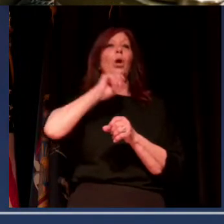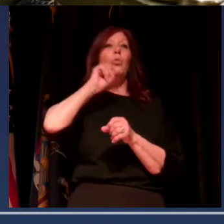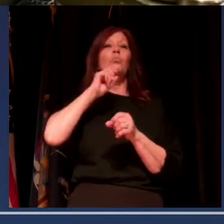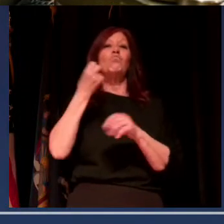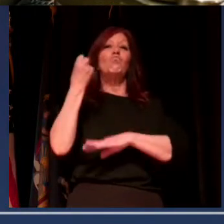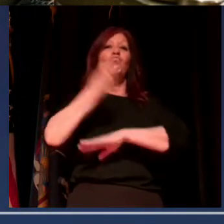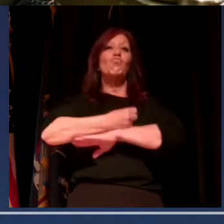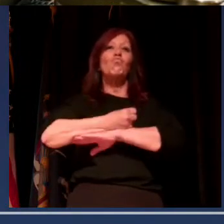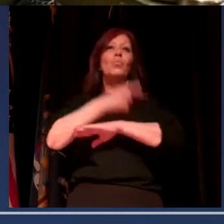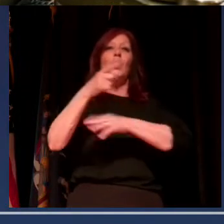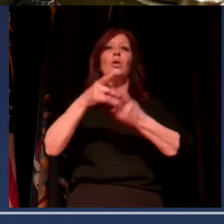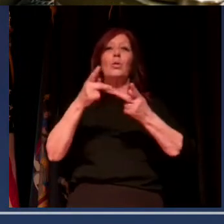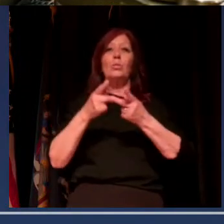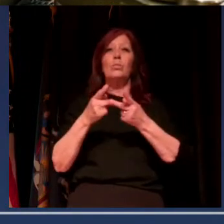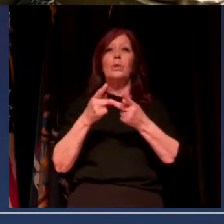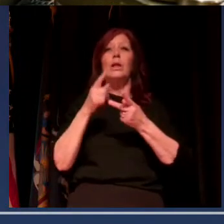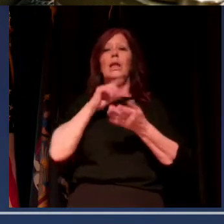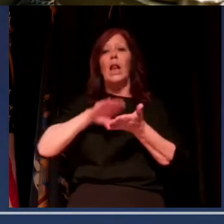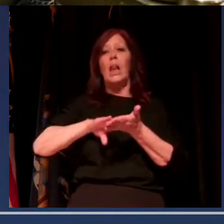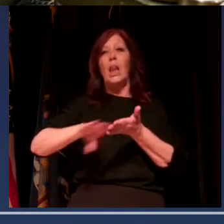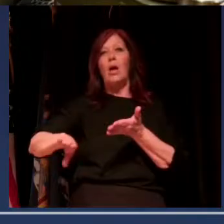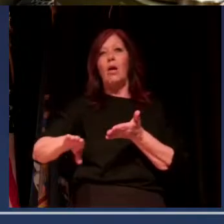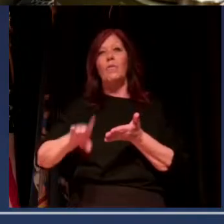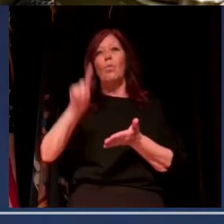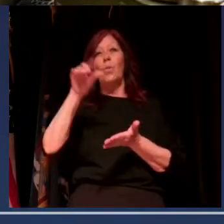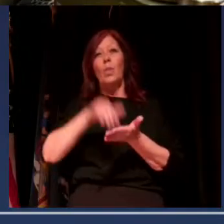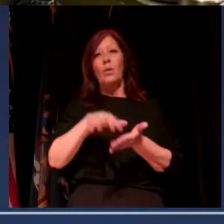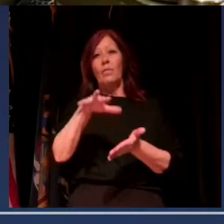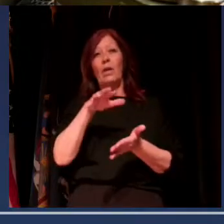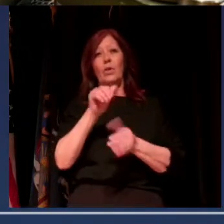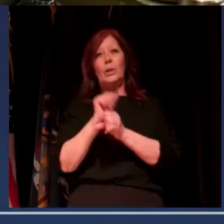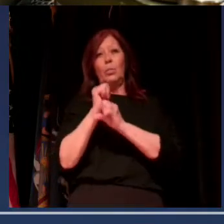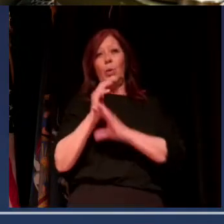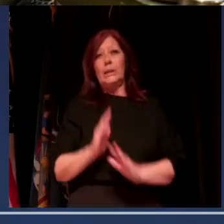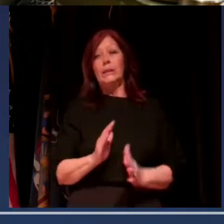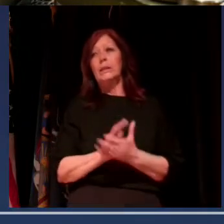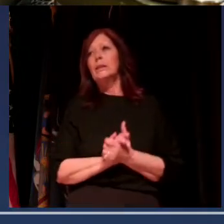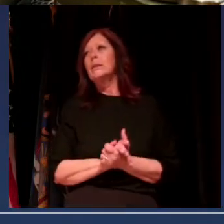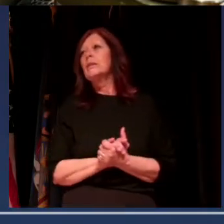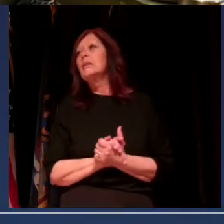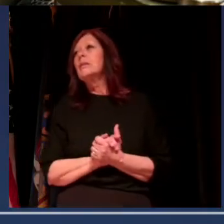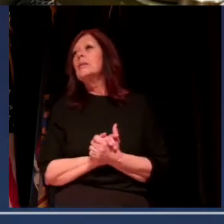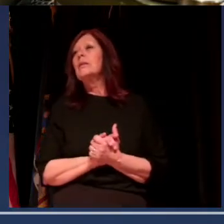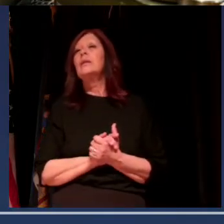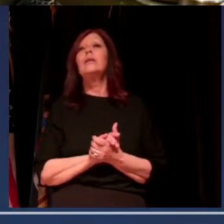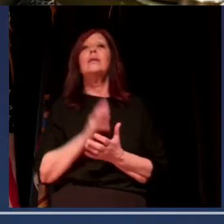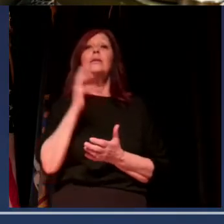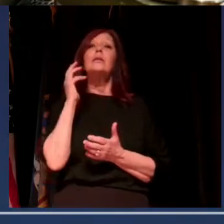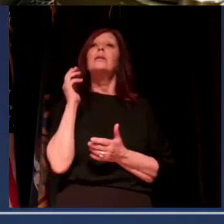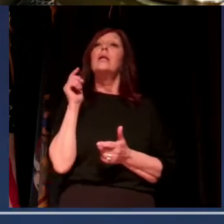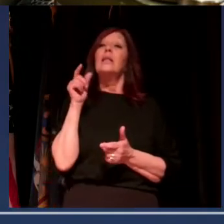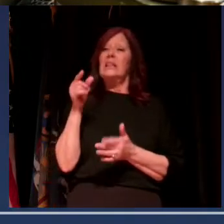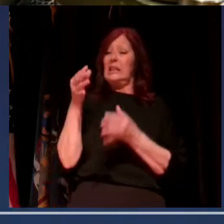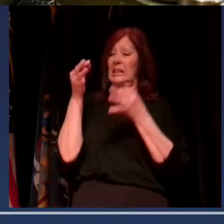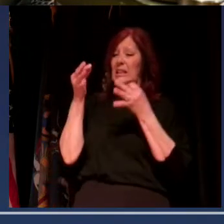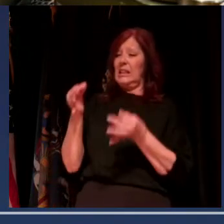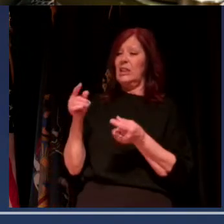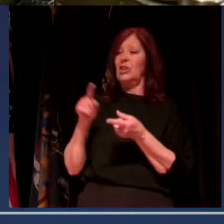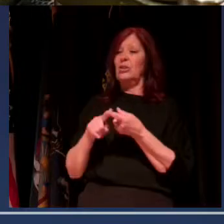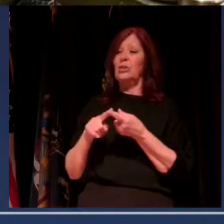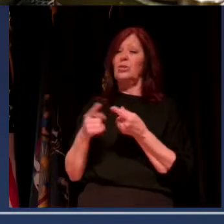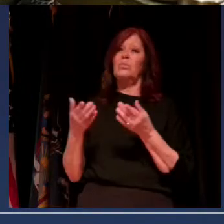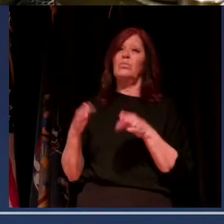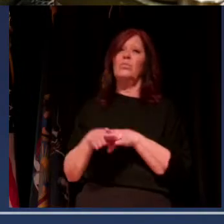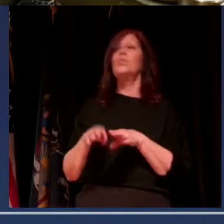Tonawanda facility and laying off 1,500 employees. This callous decision to close was made in a